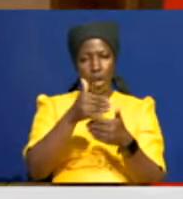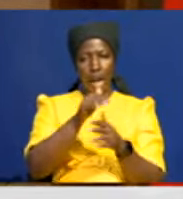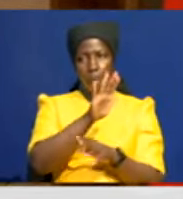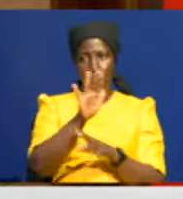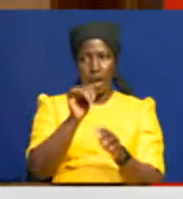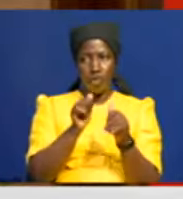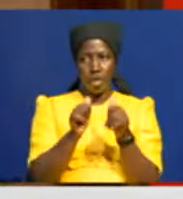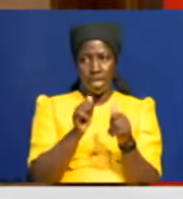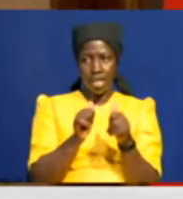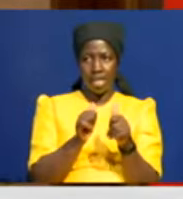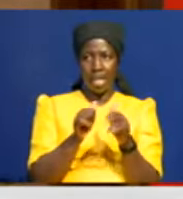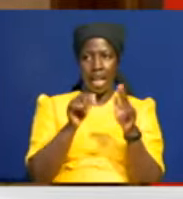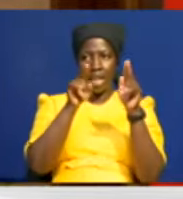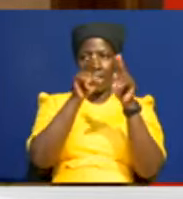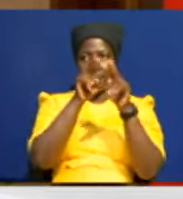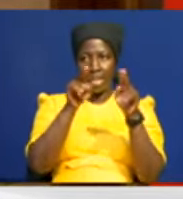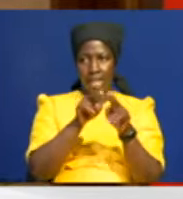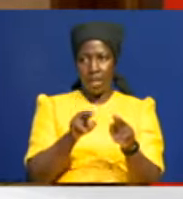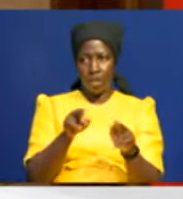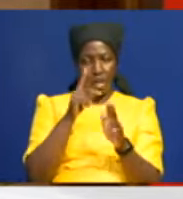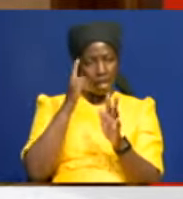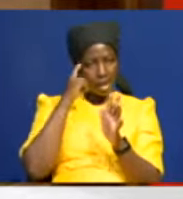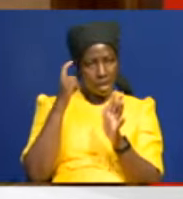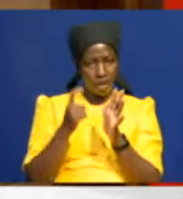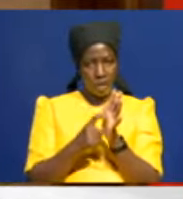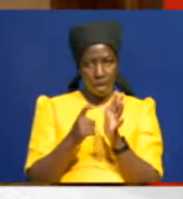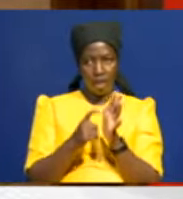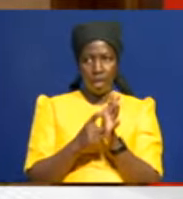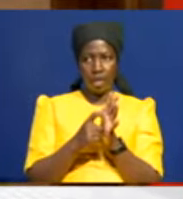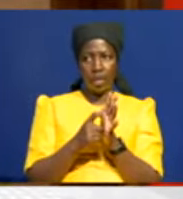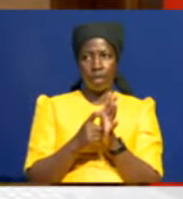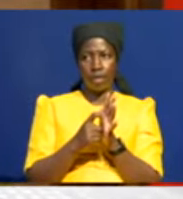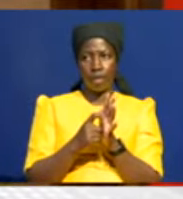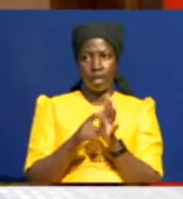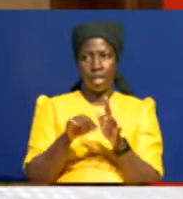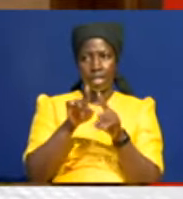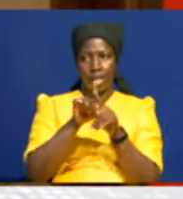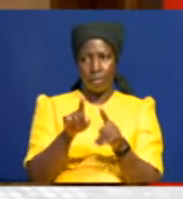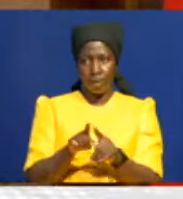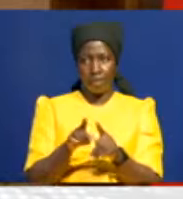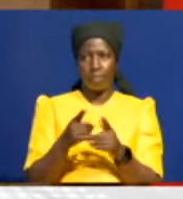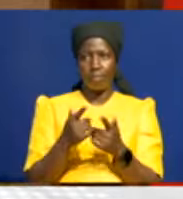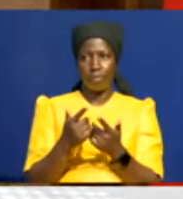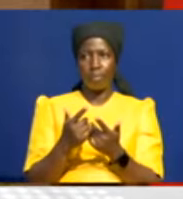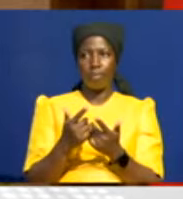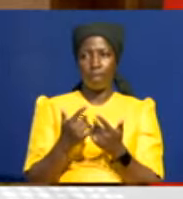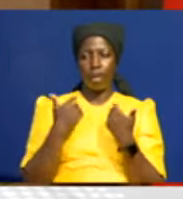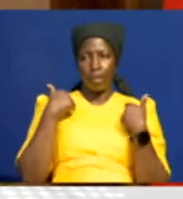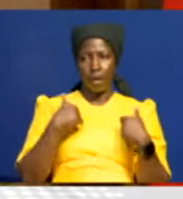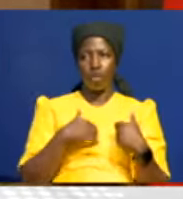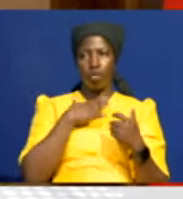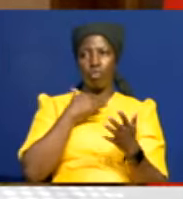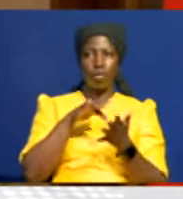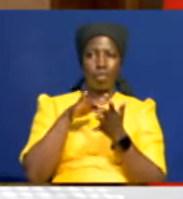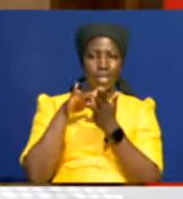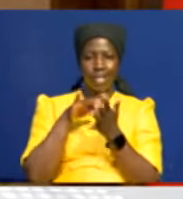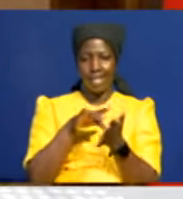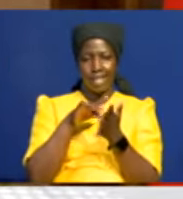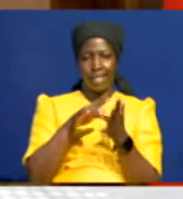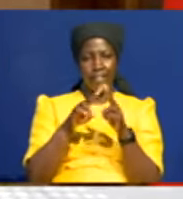are internationally recognized territories of Ukraine. Also Crimea. And I want to stress this very